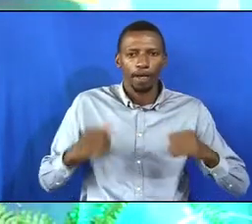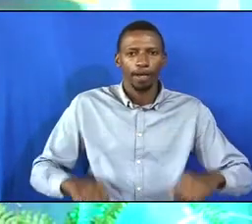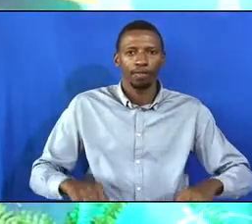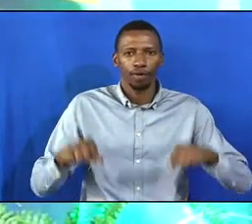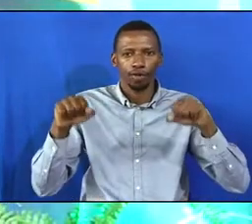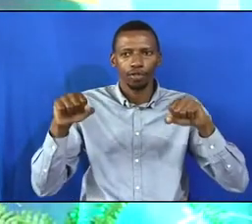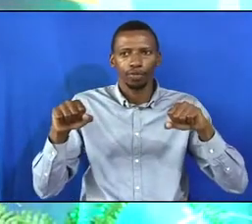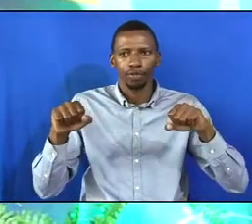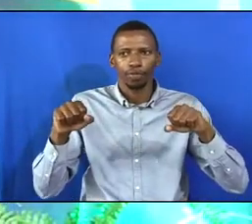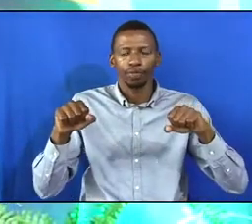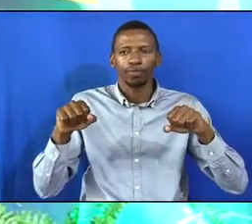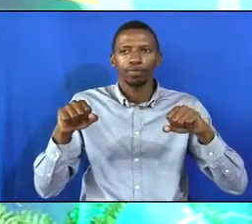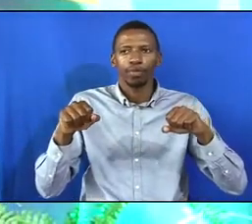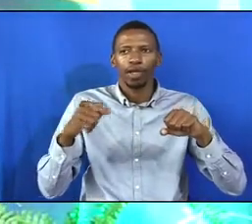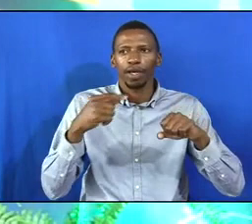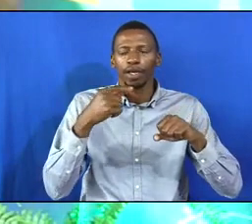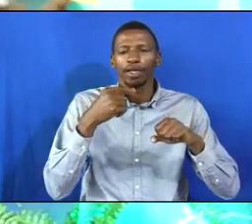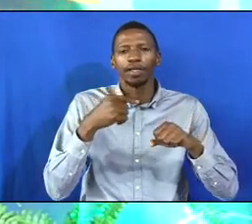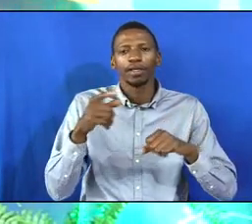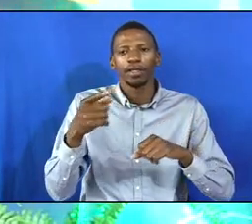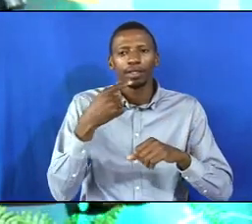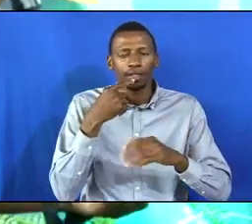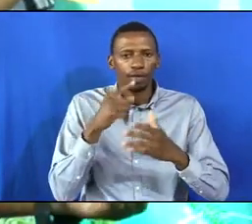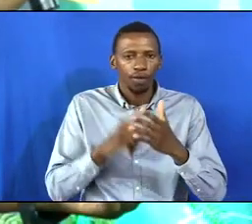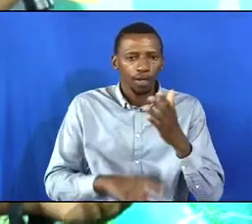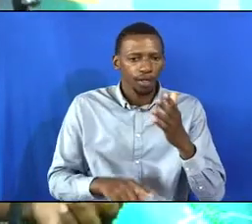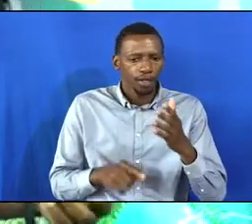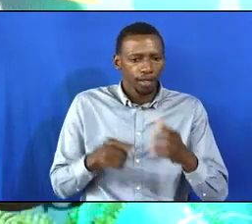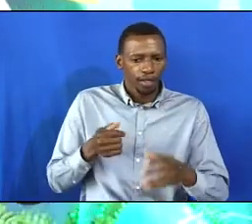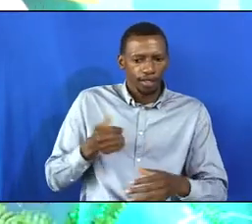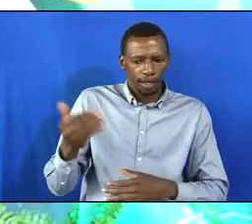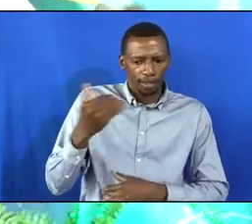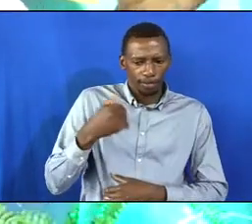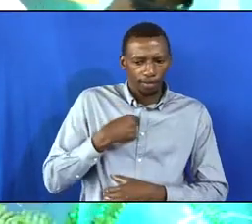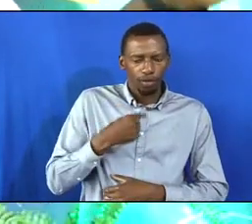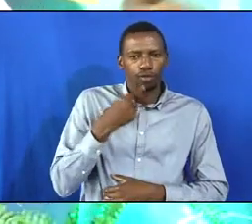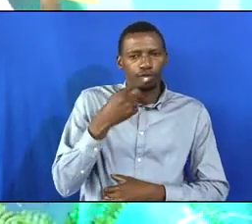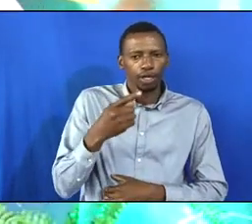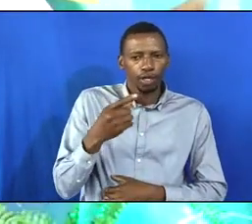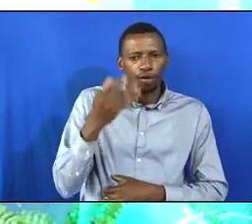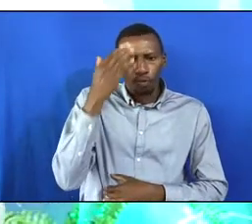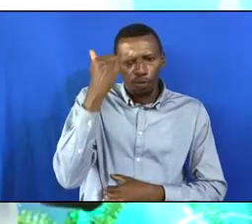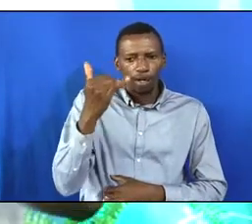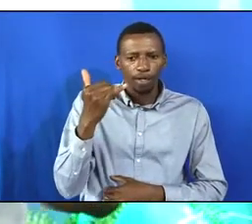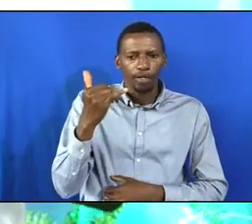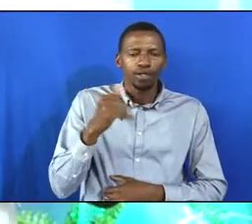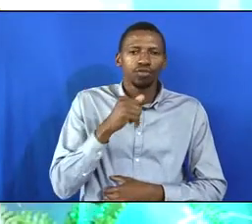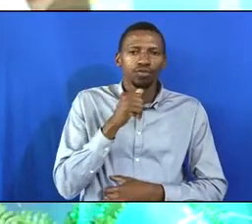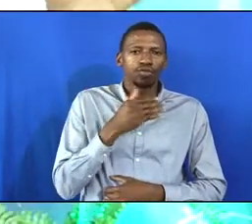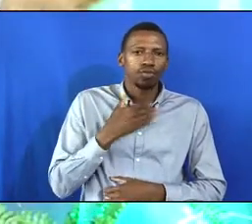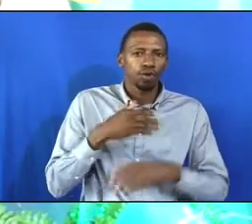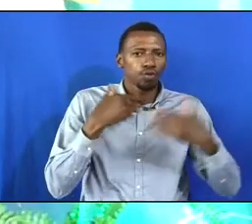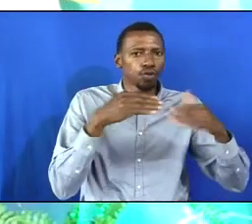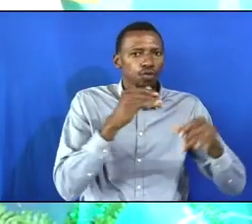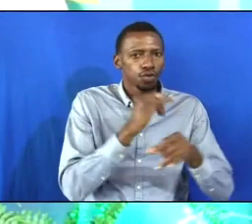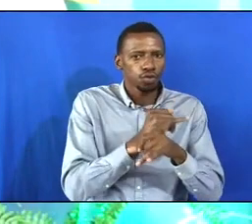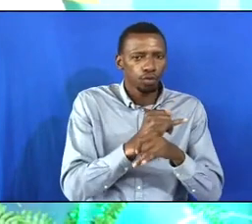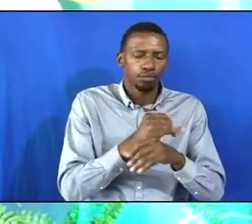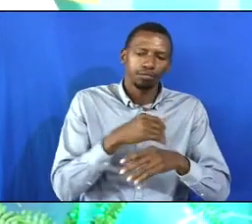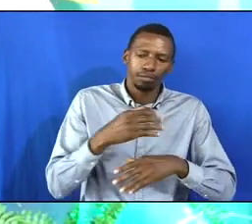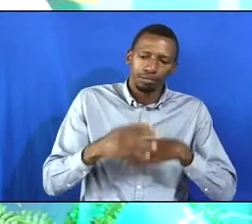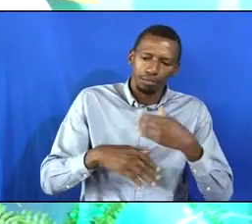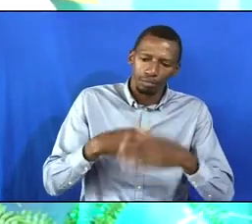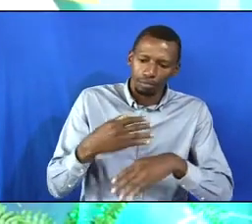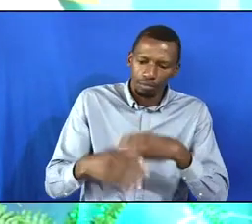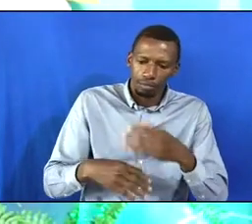me to show cause why I should not be fired. And we went on, and not too long